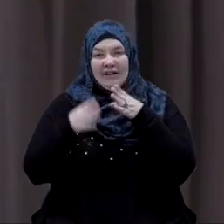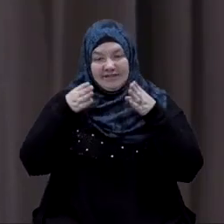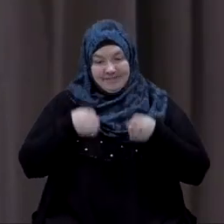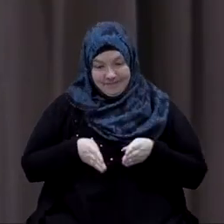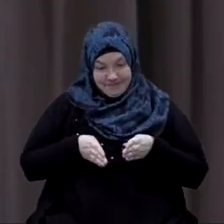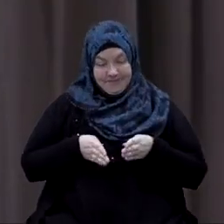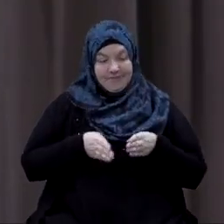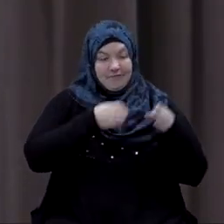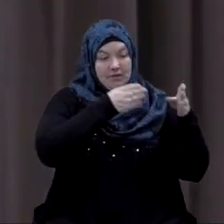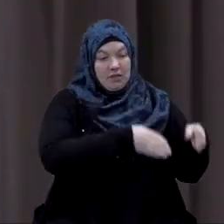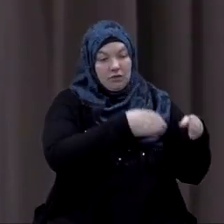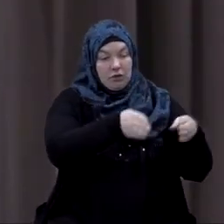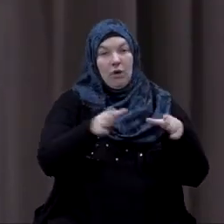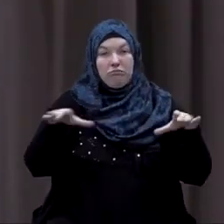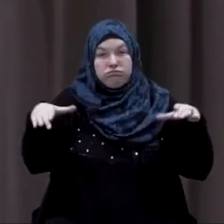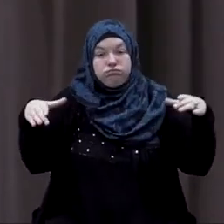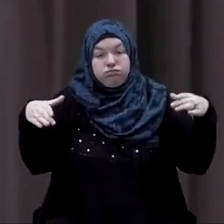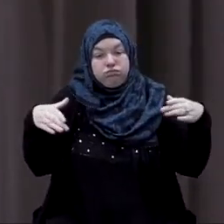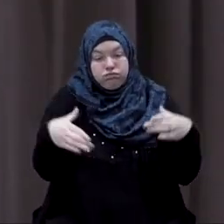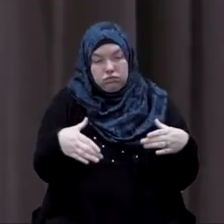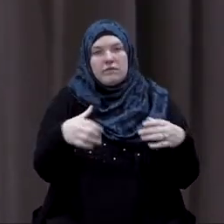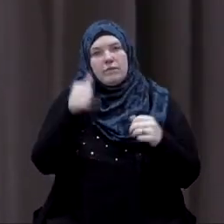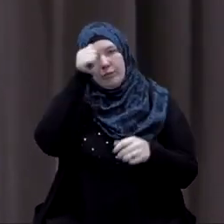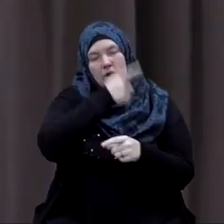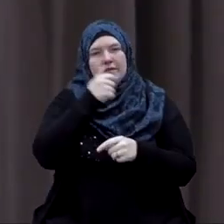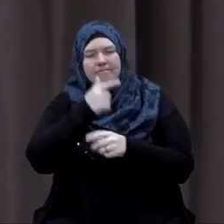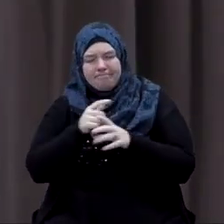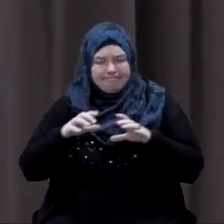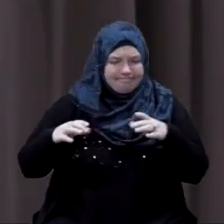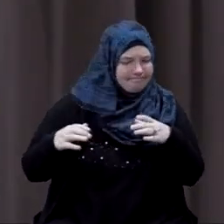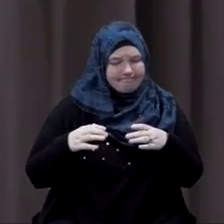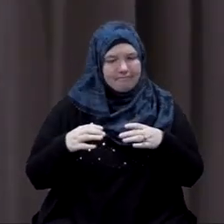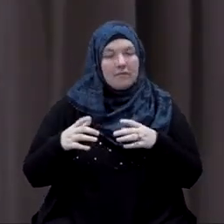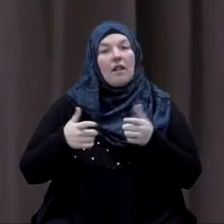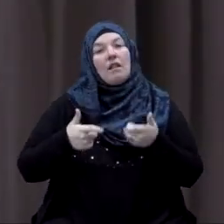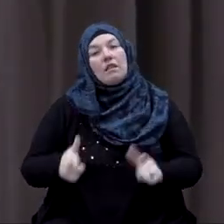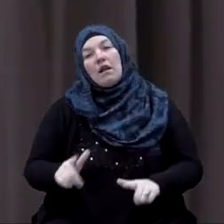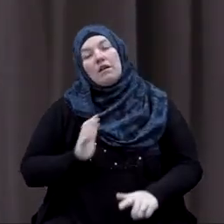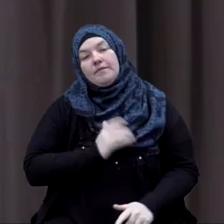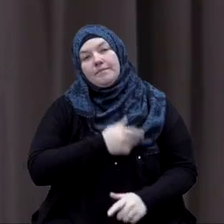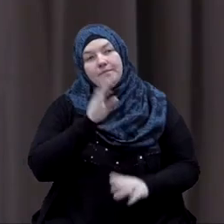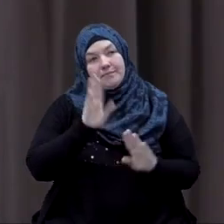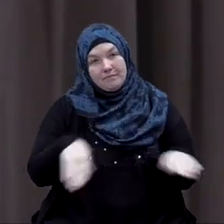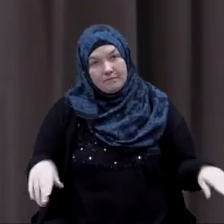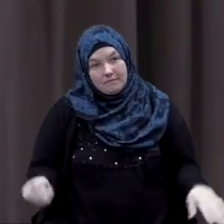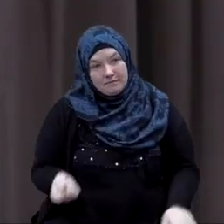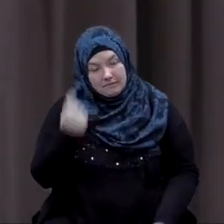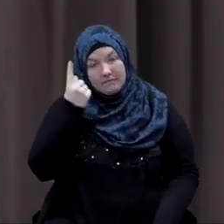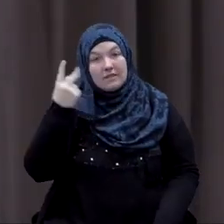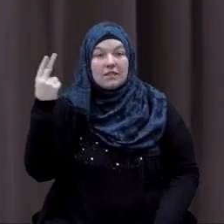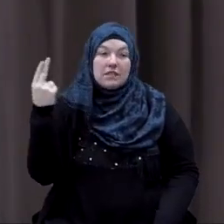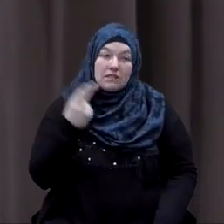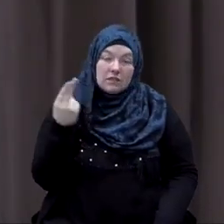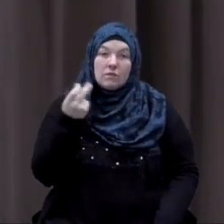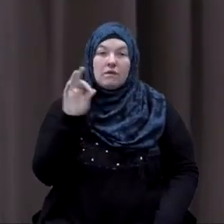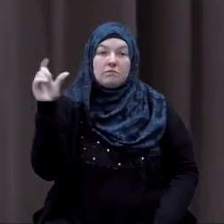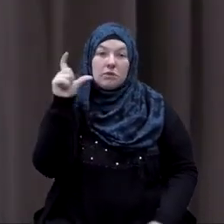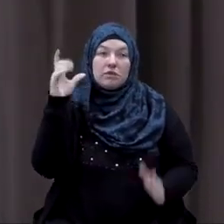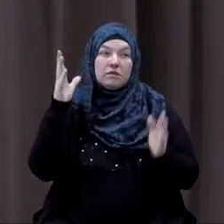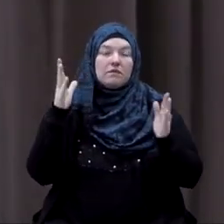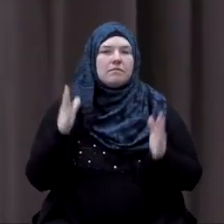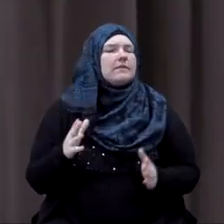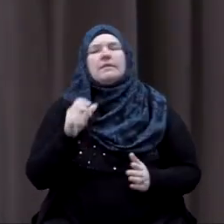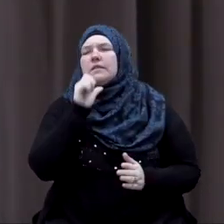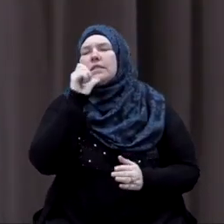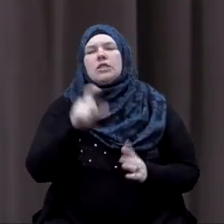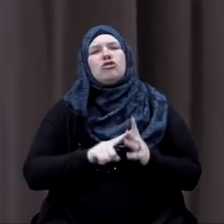his brothers and sisters. So let our children understand that the history of Muslims